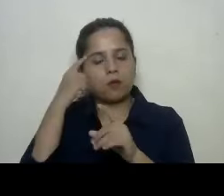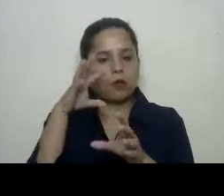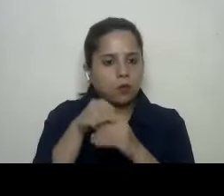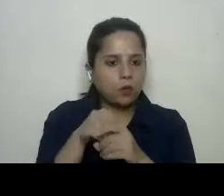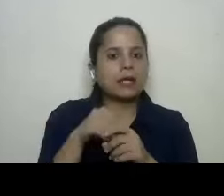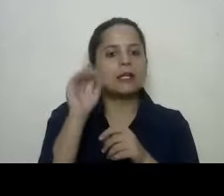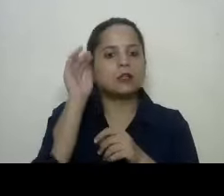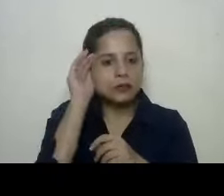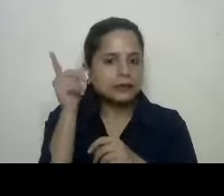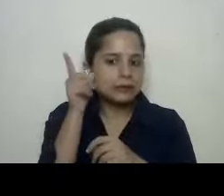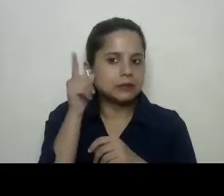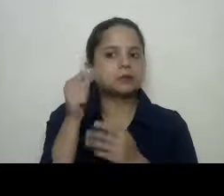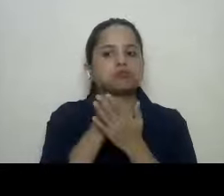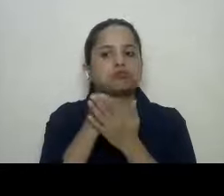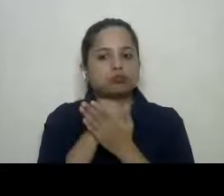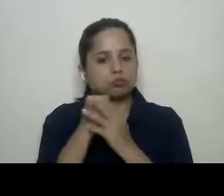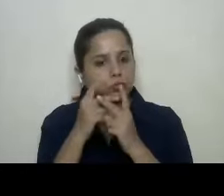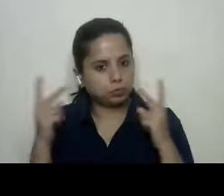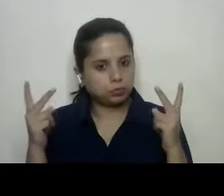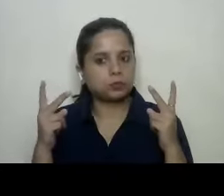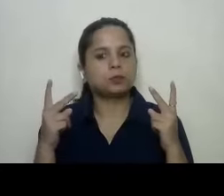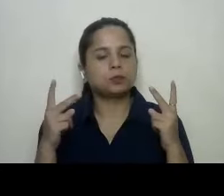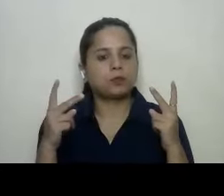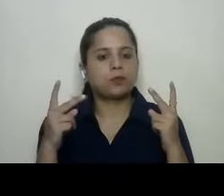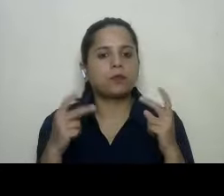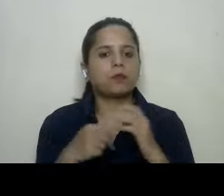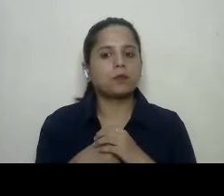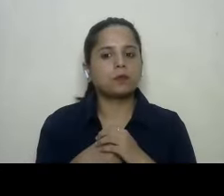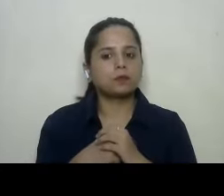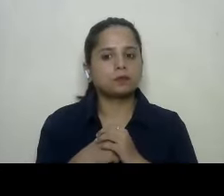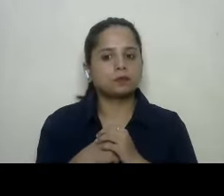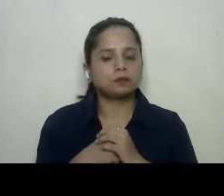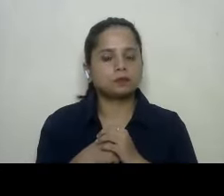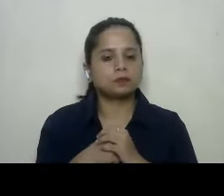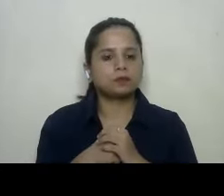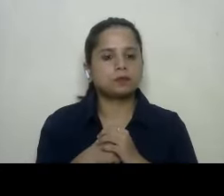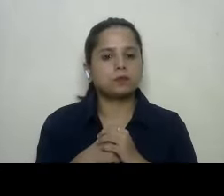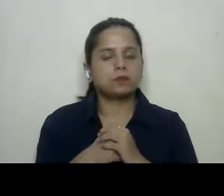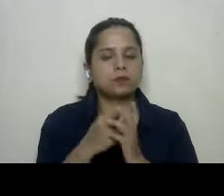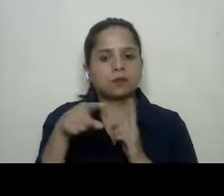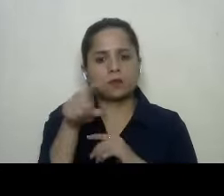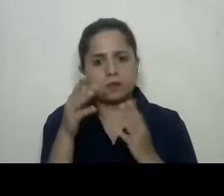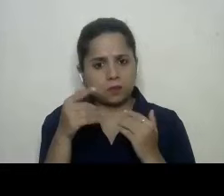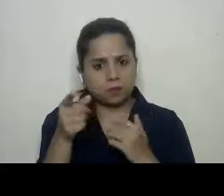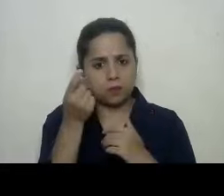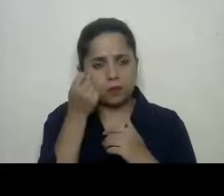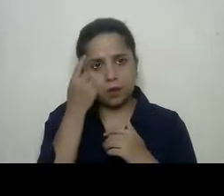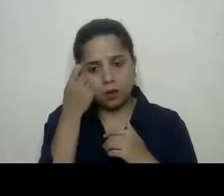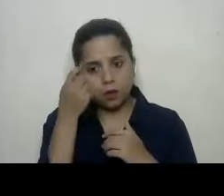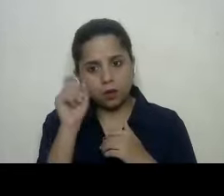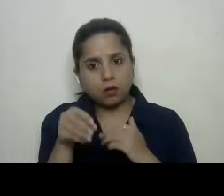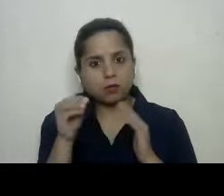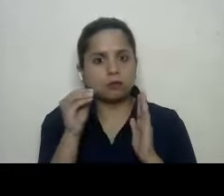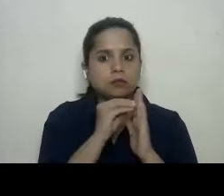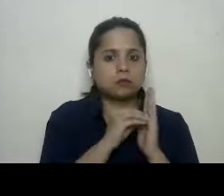practice. So, what do you can you put your understanding what is